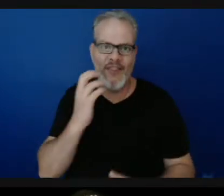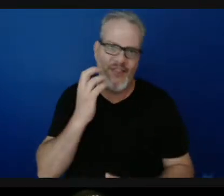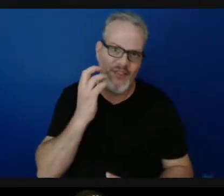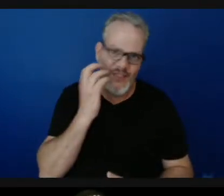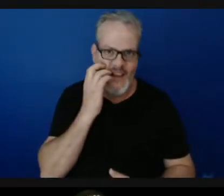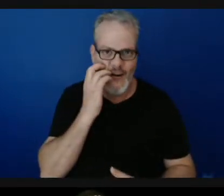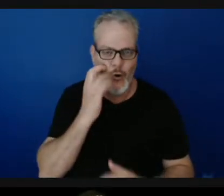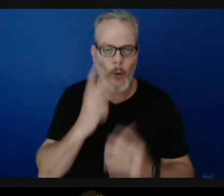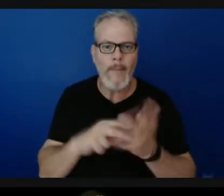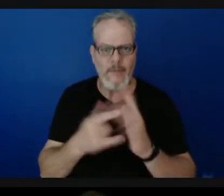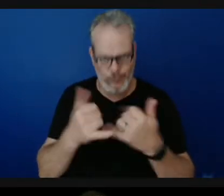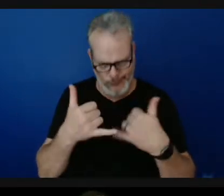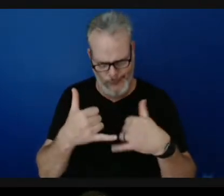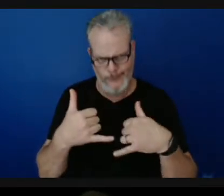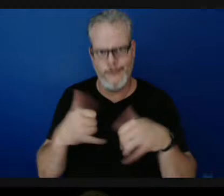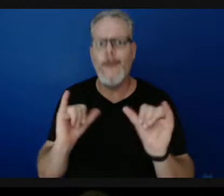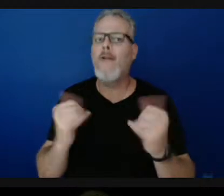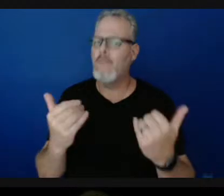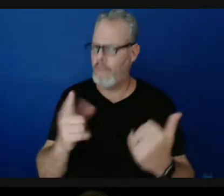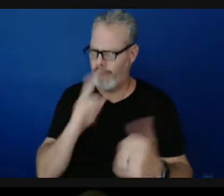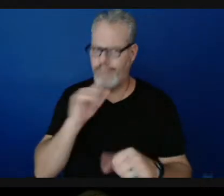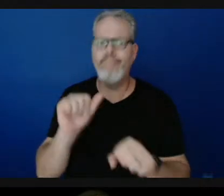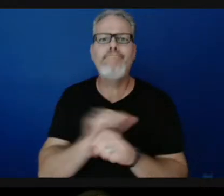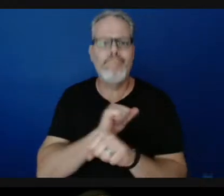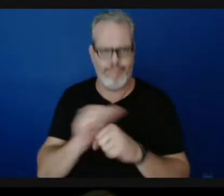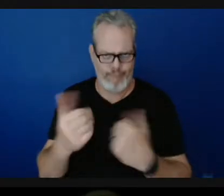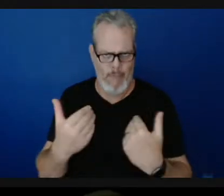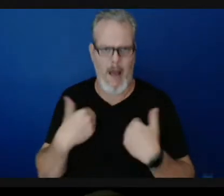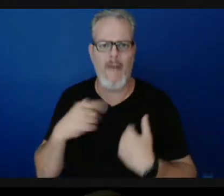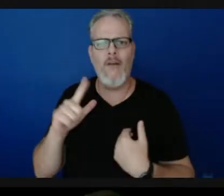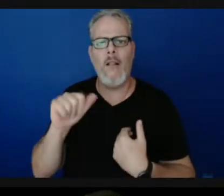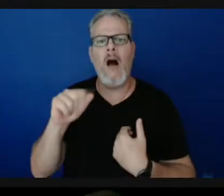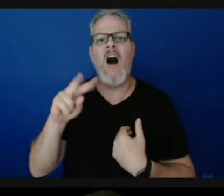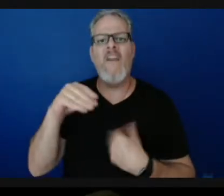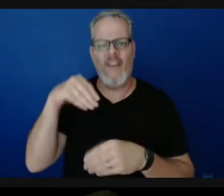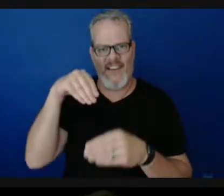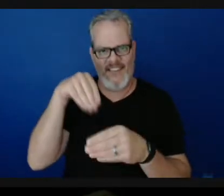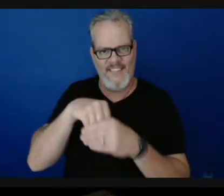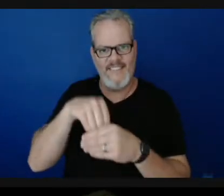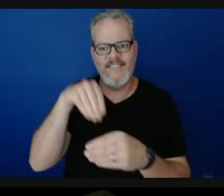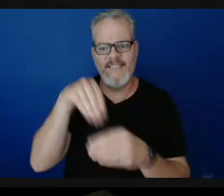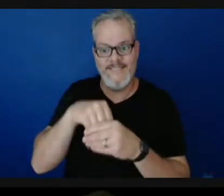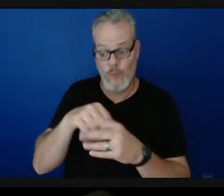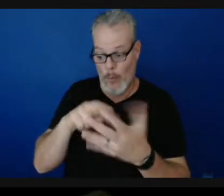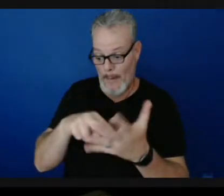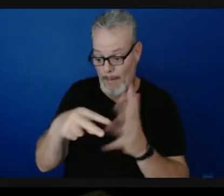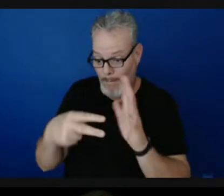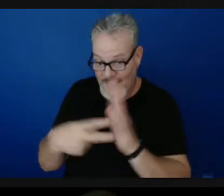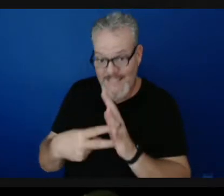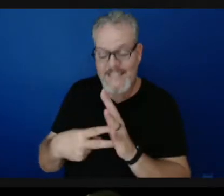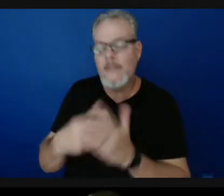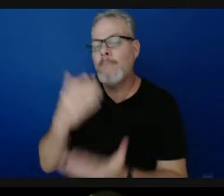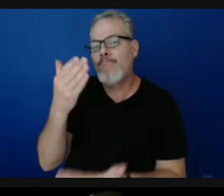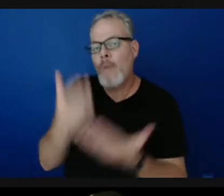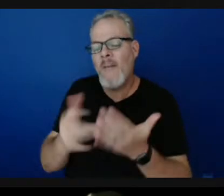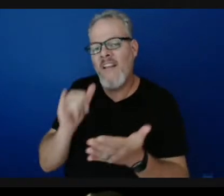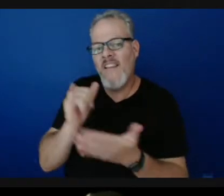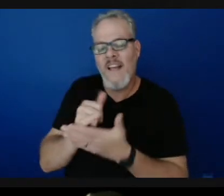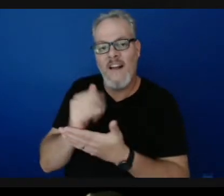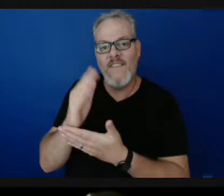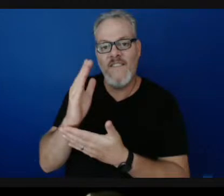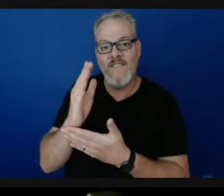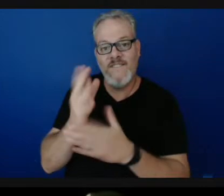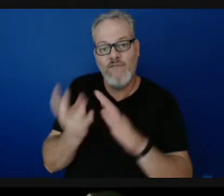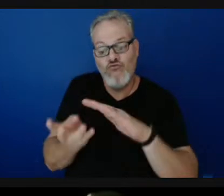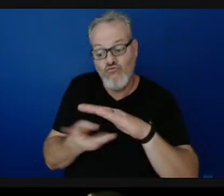liquid lava in there. And without having any data to support it, it seems very, very likely that that fissure coming up through there probably did mix and flush out some of